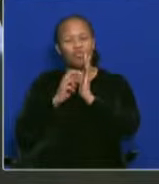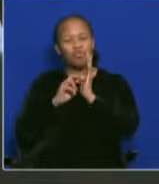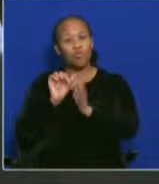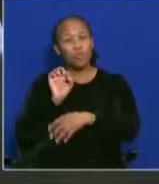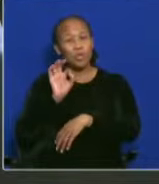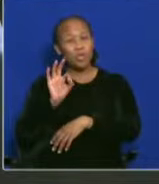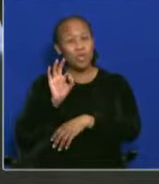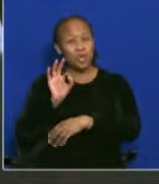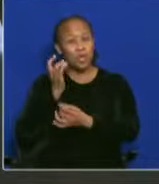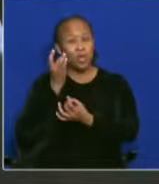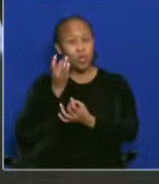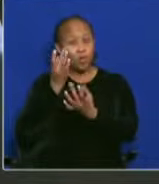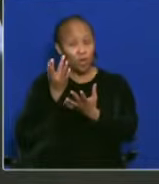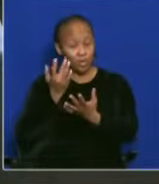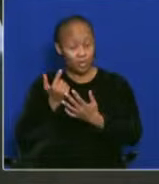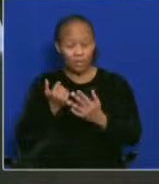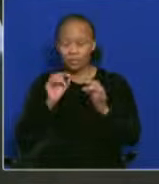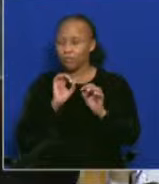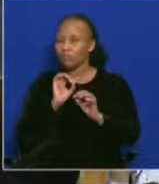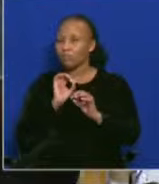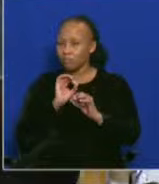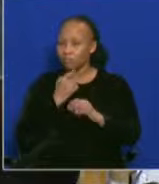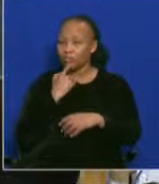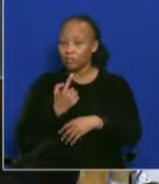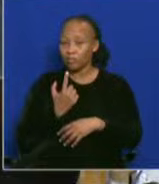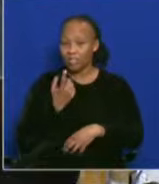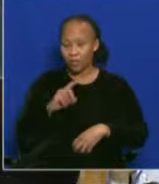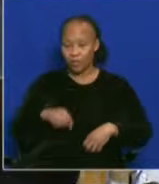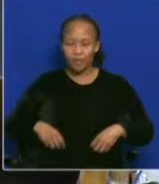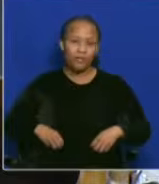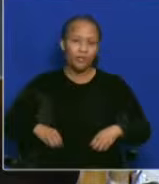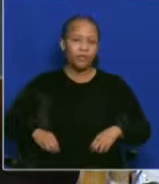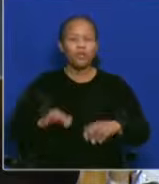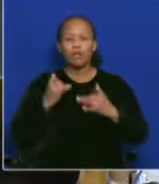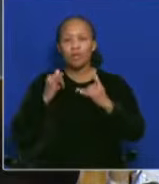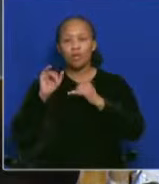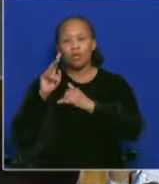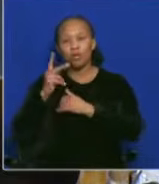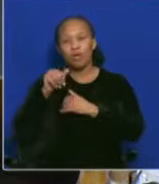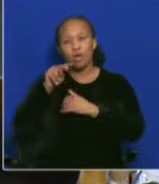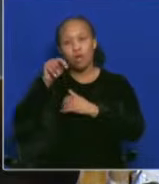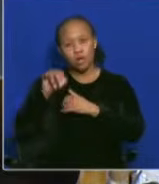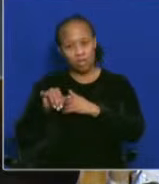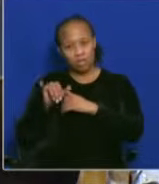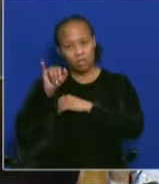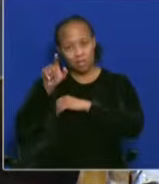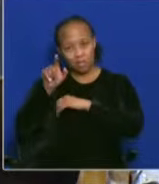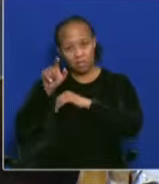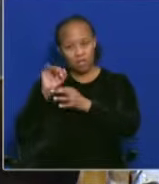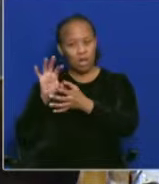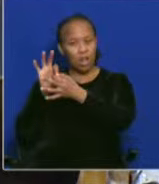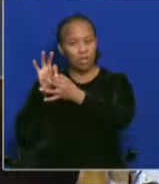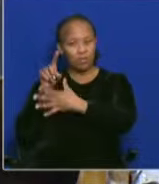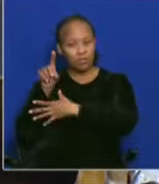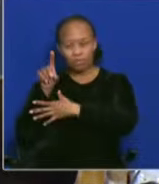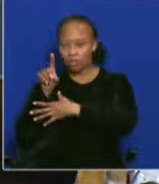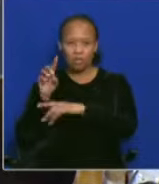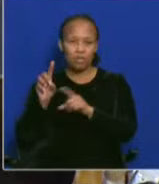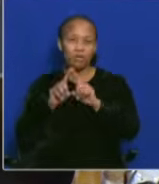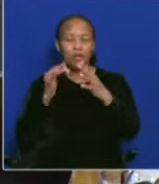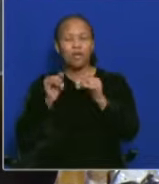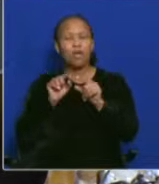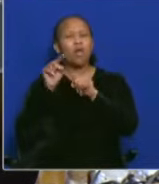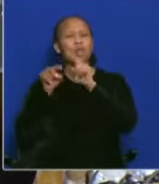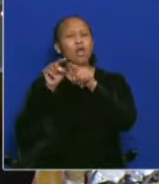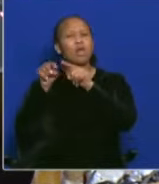to Sayed and not to Carney Links, the company is concerned that allegations affecting its business, reputation,